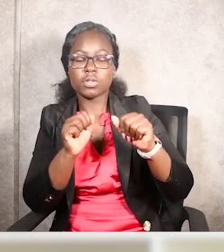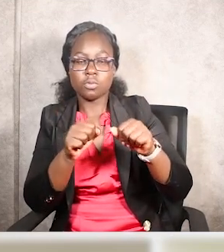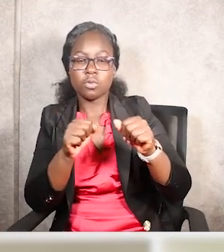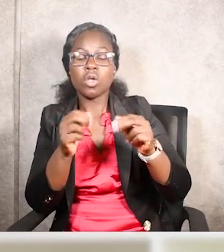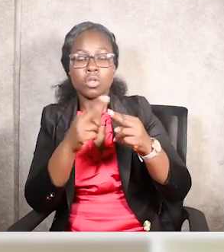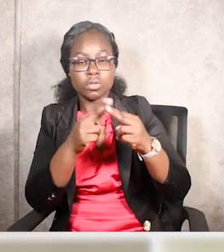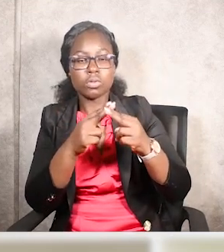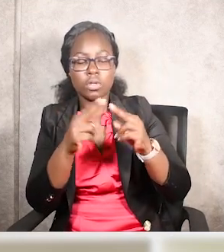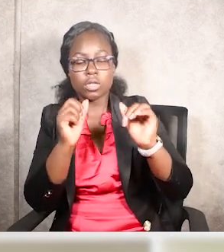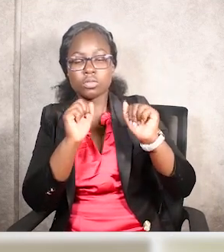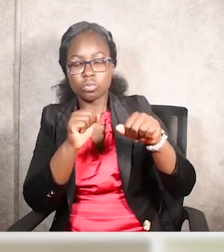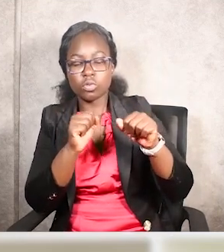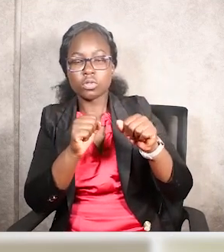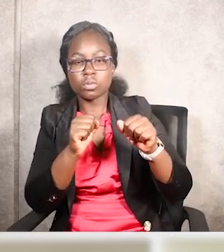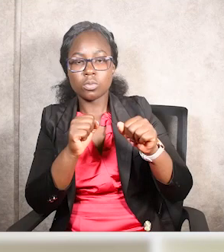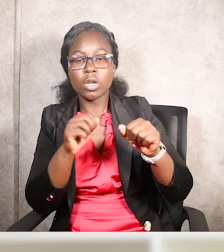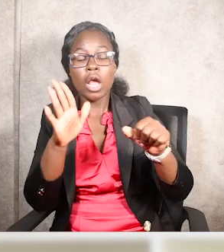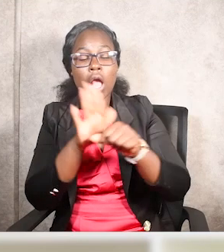can.